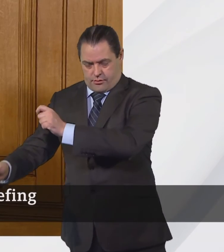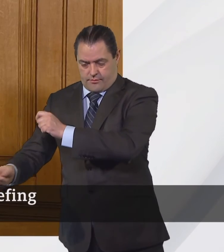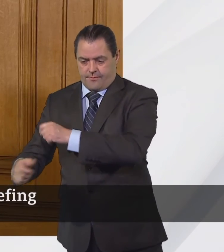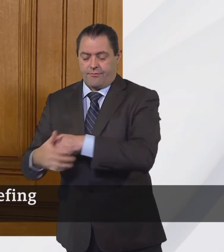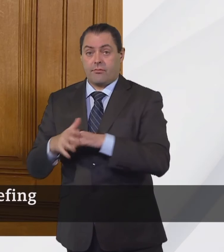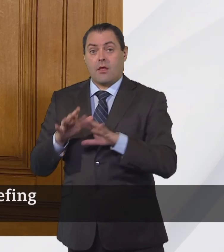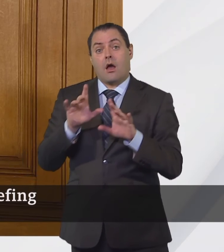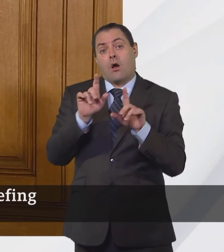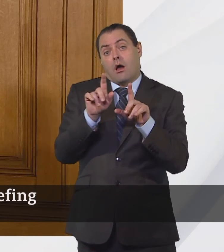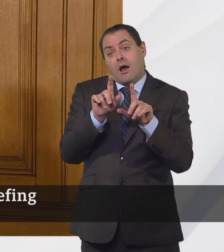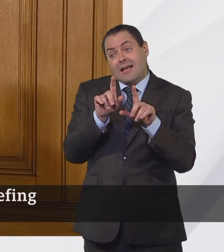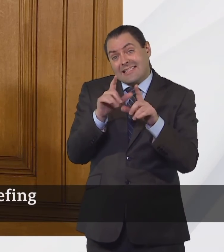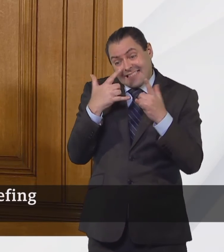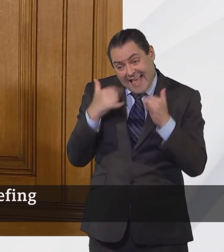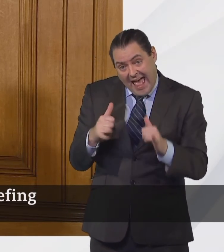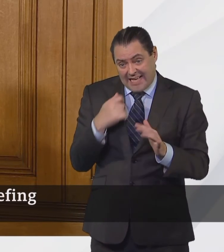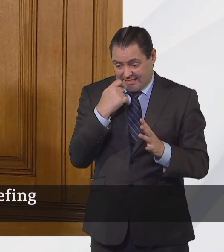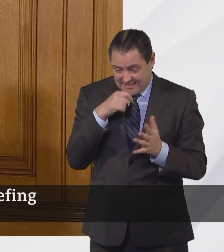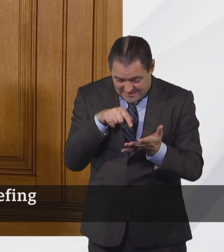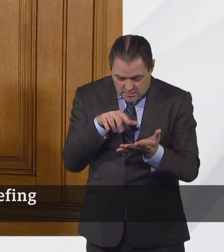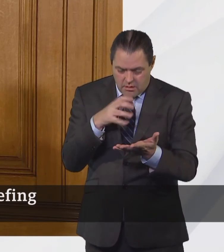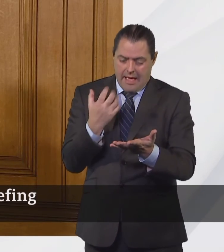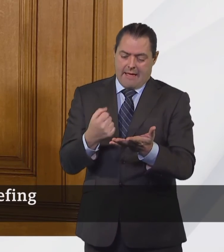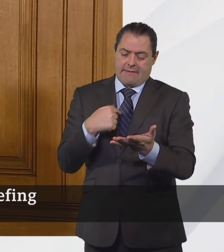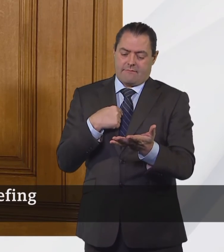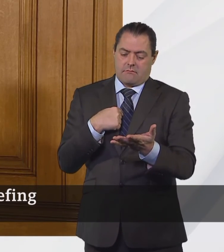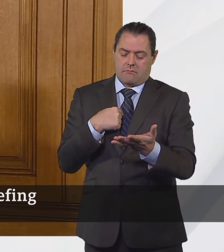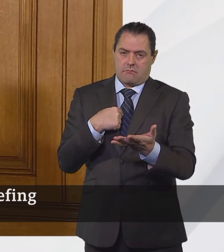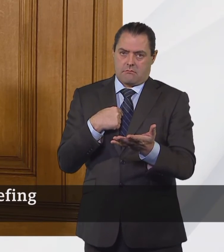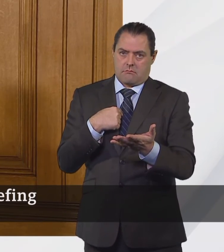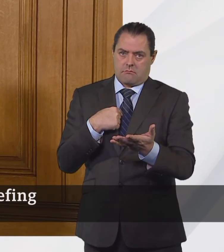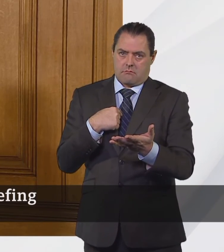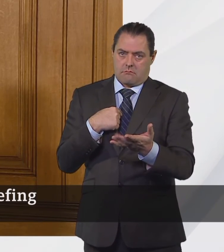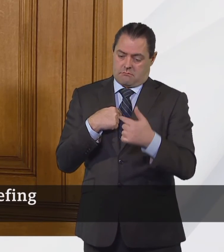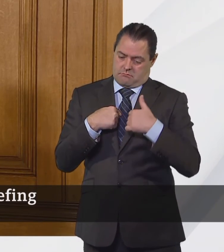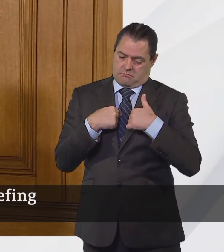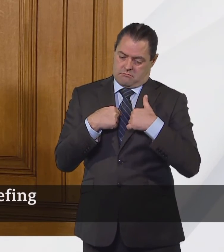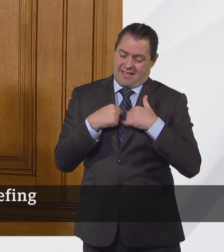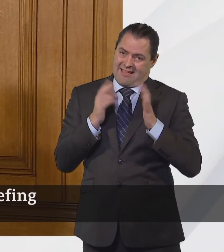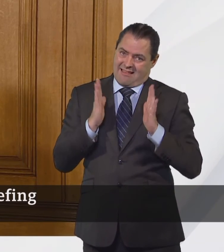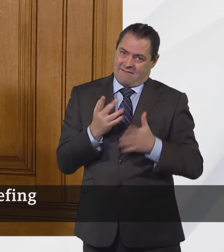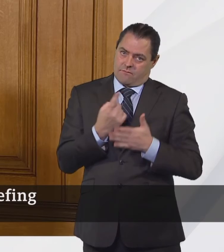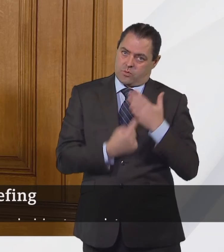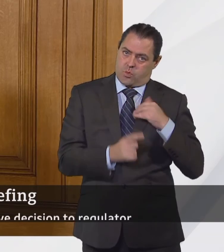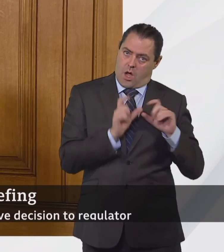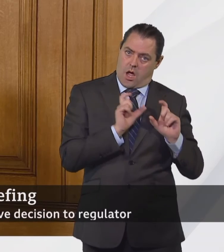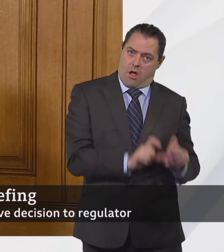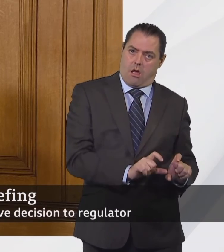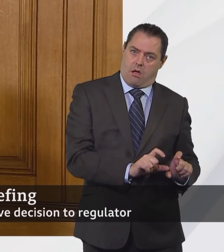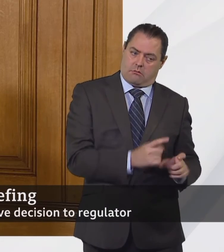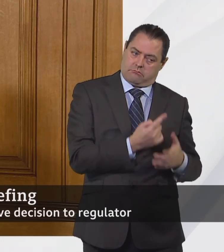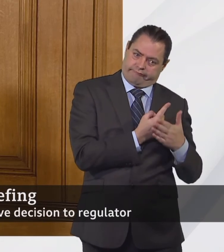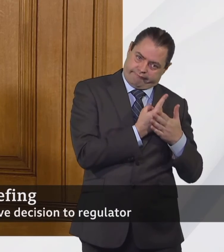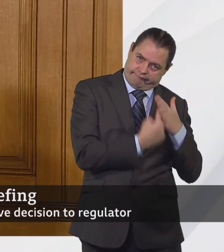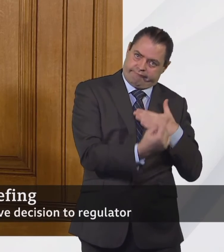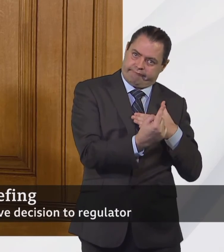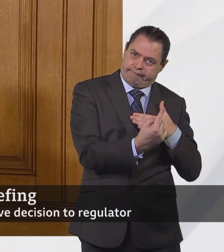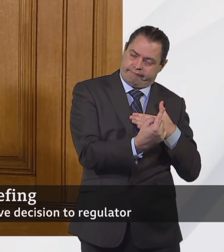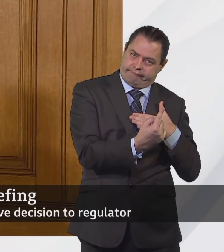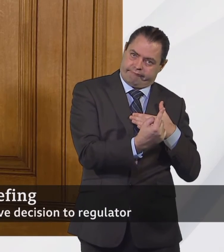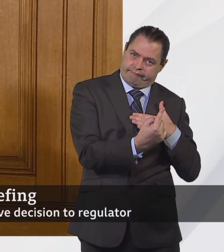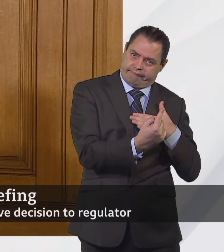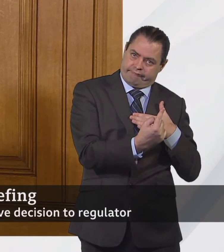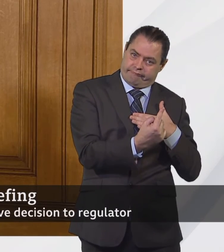well. So it's about taking infected and infectious people out of circulation. That isn't easy. It's